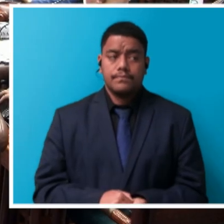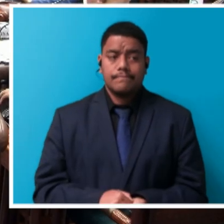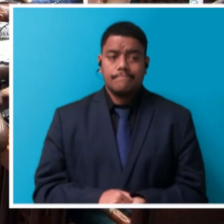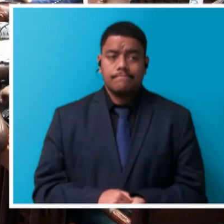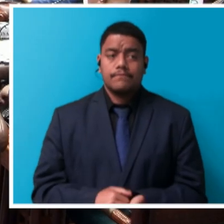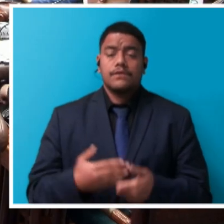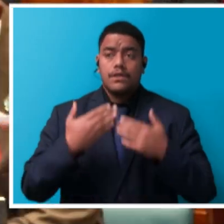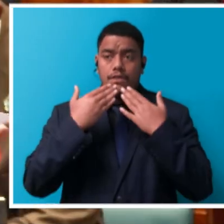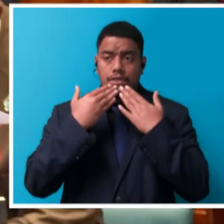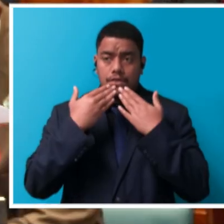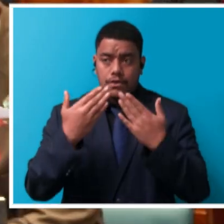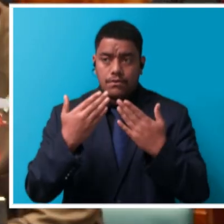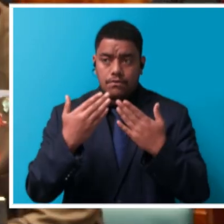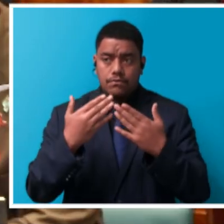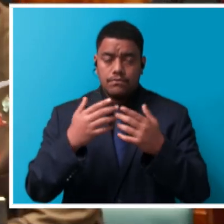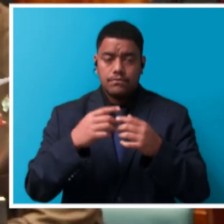Thank you, Mr. Speaker, sir.